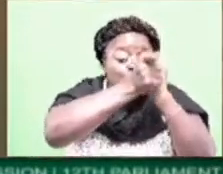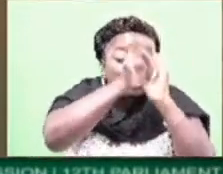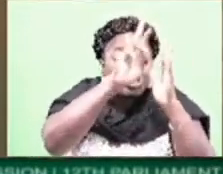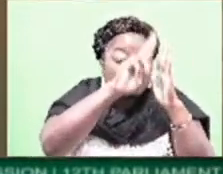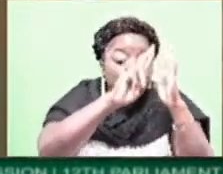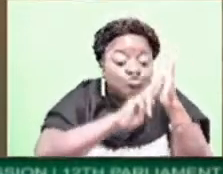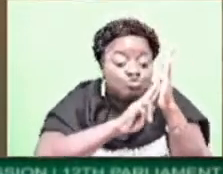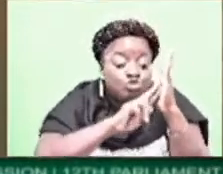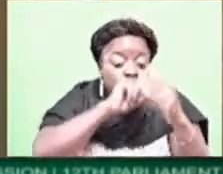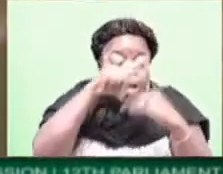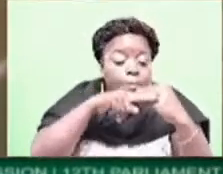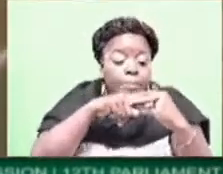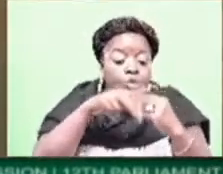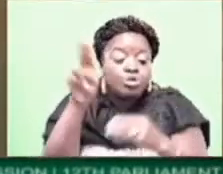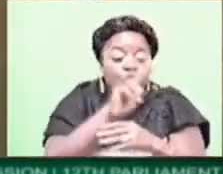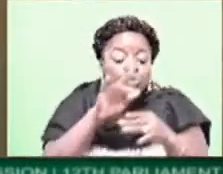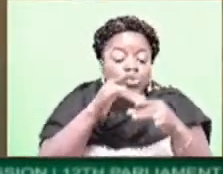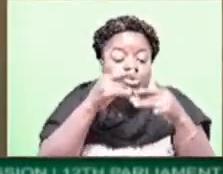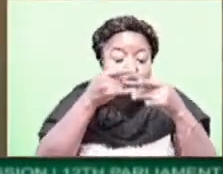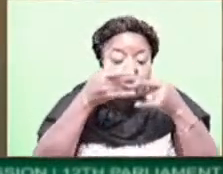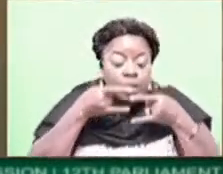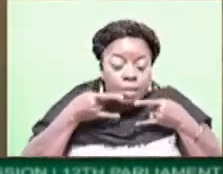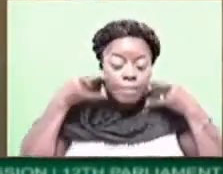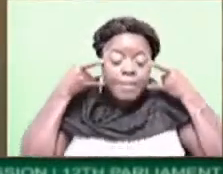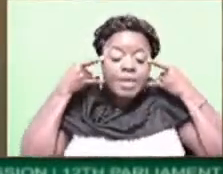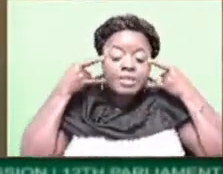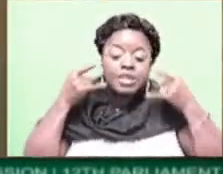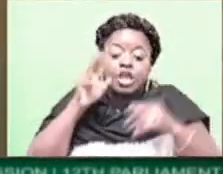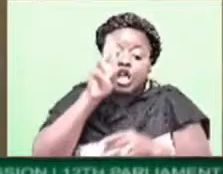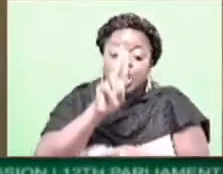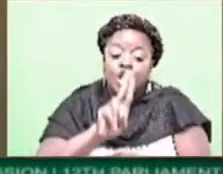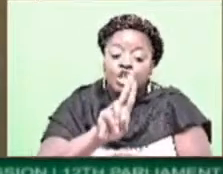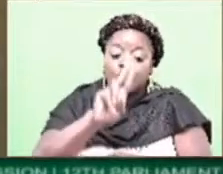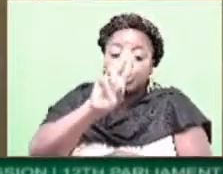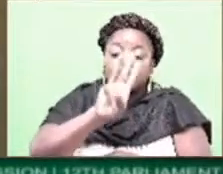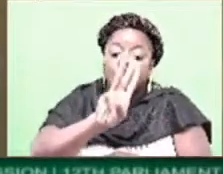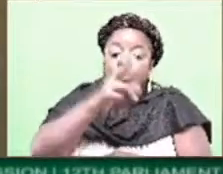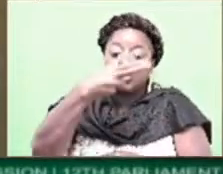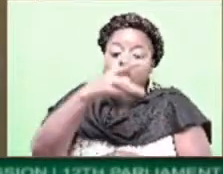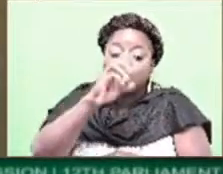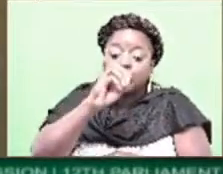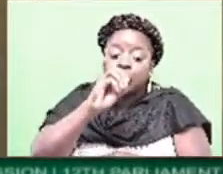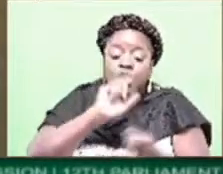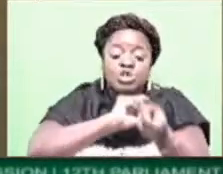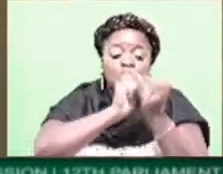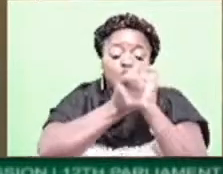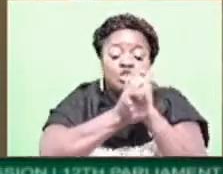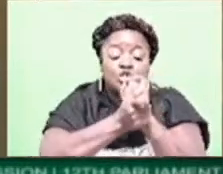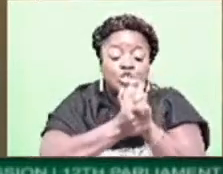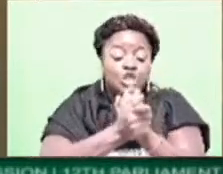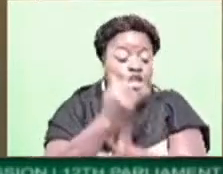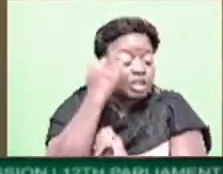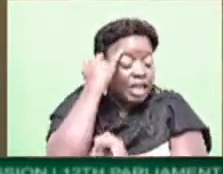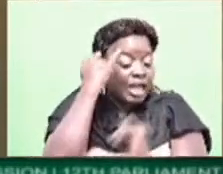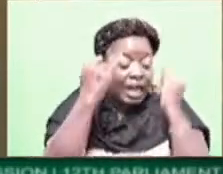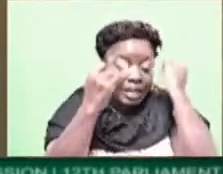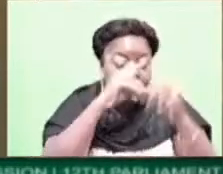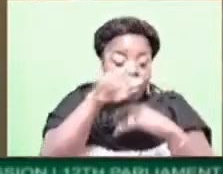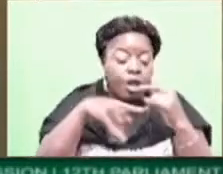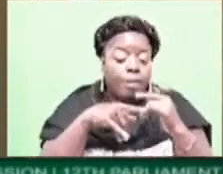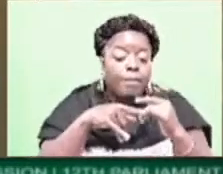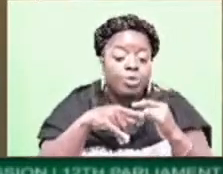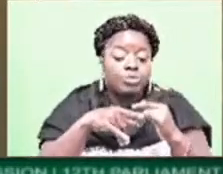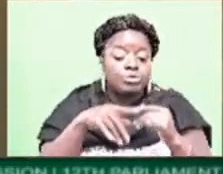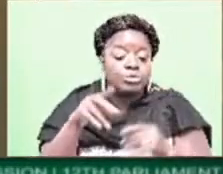wearing. WHO had to roll back the original guidelines on mask wearing. We have to be